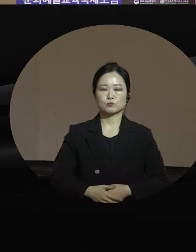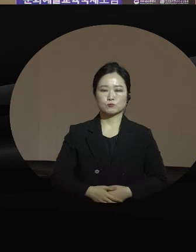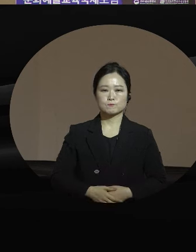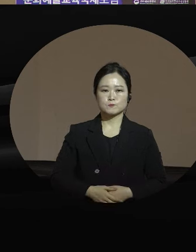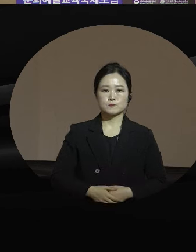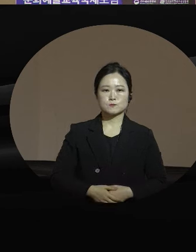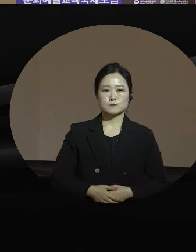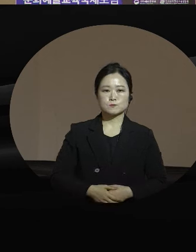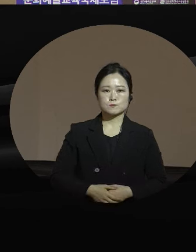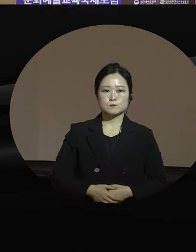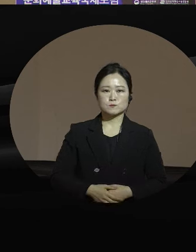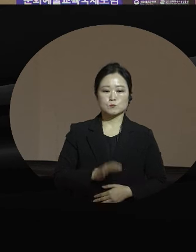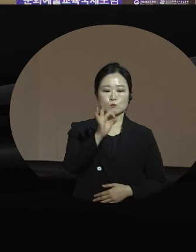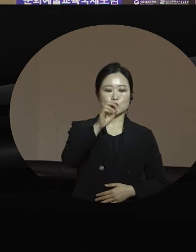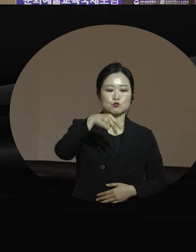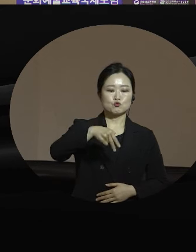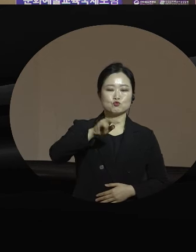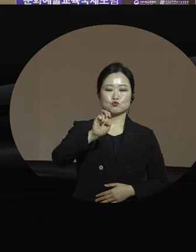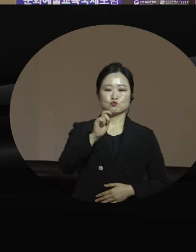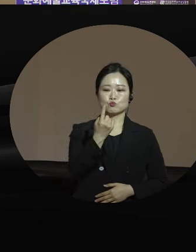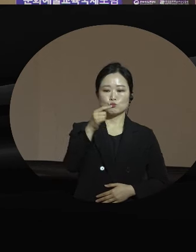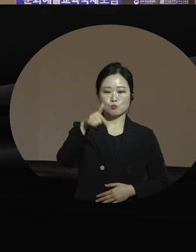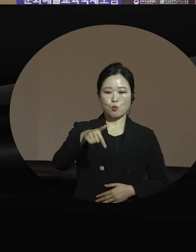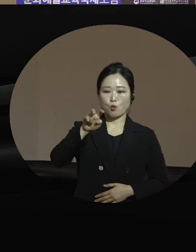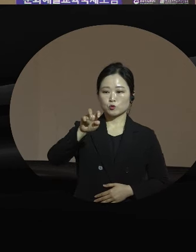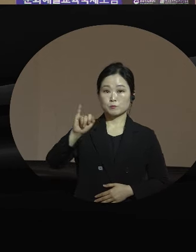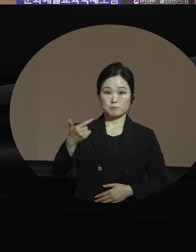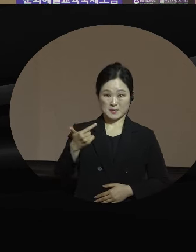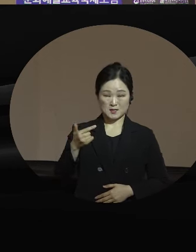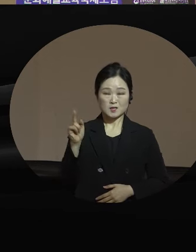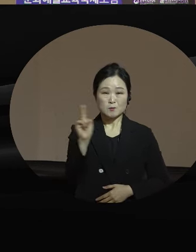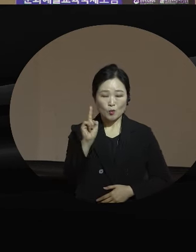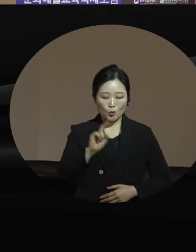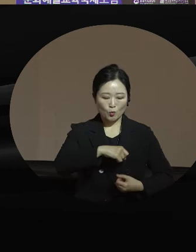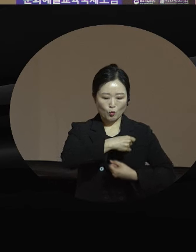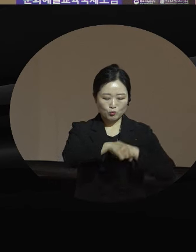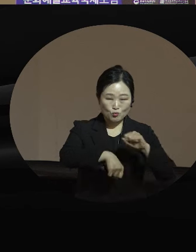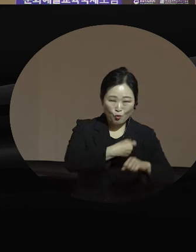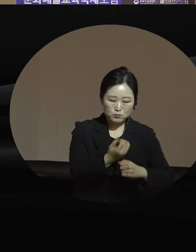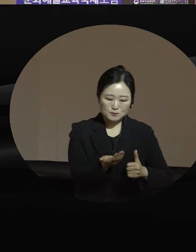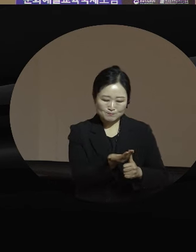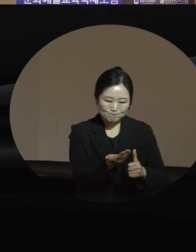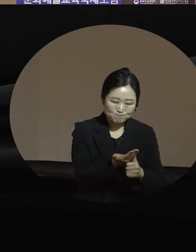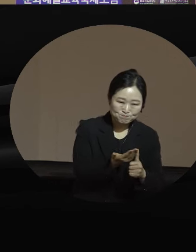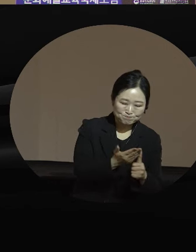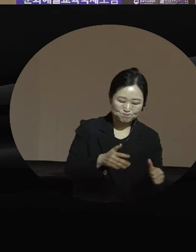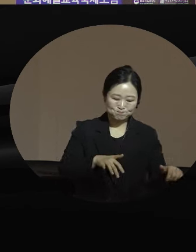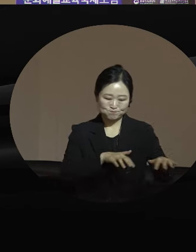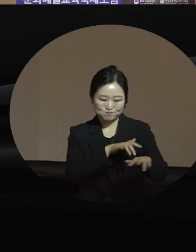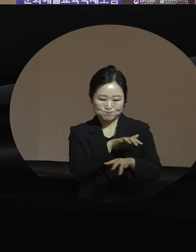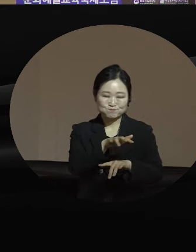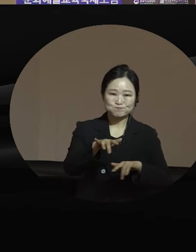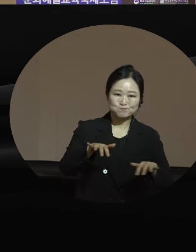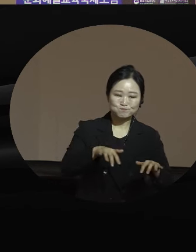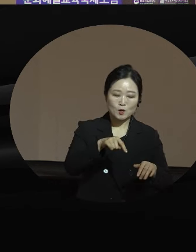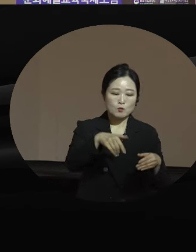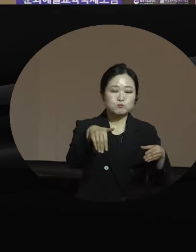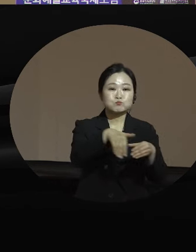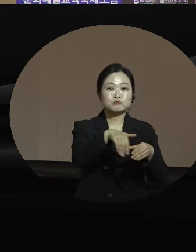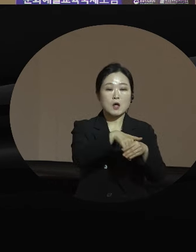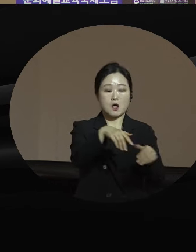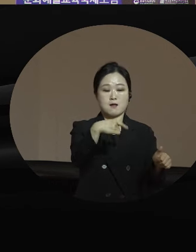nomadic culture and doing more work to develop social enlightenment and cultural education for